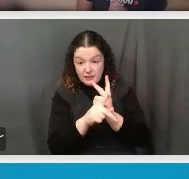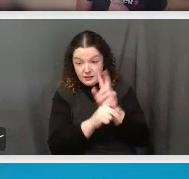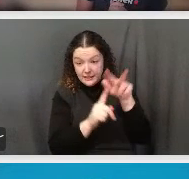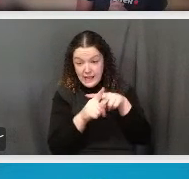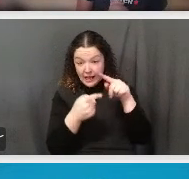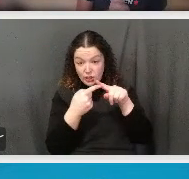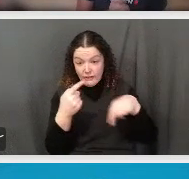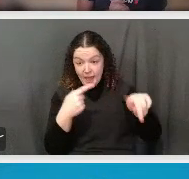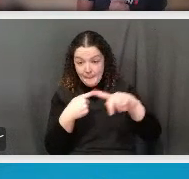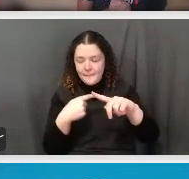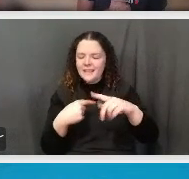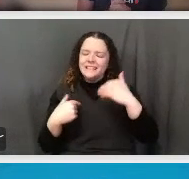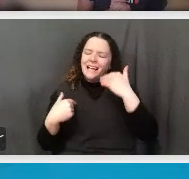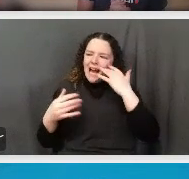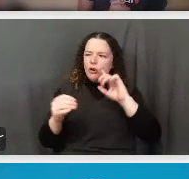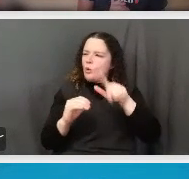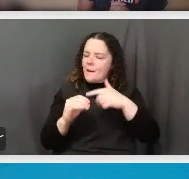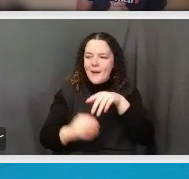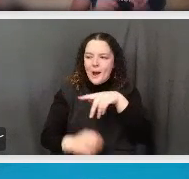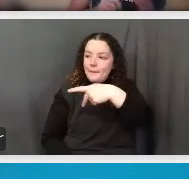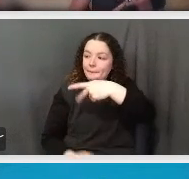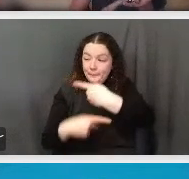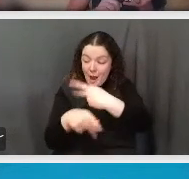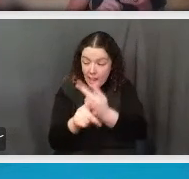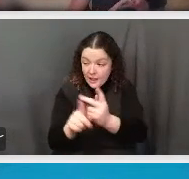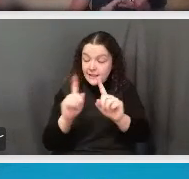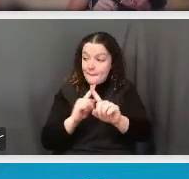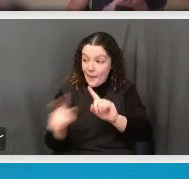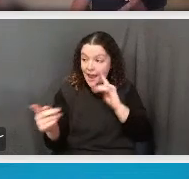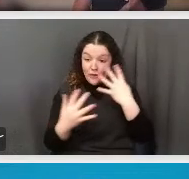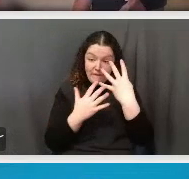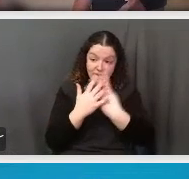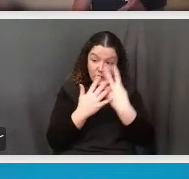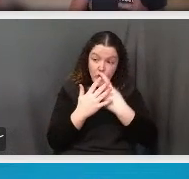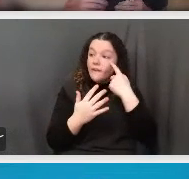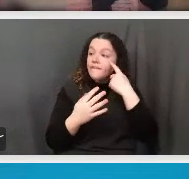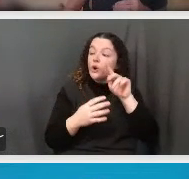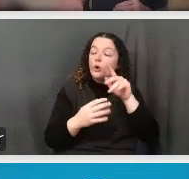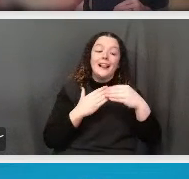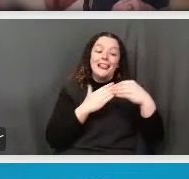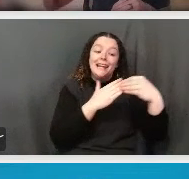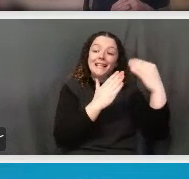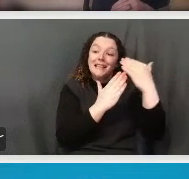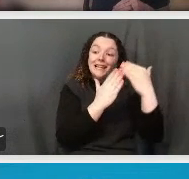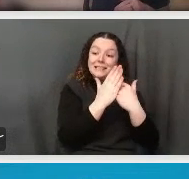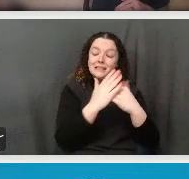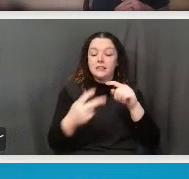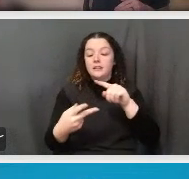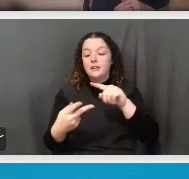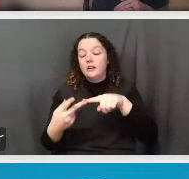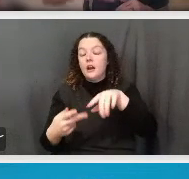sure as products, but if you're able to filter that way in your leads list, companies list, or people list, then yes, you can just